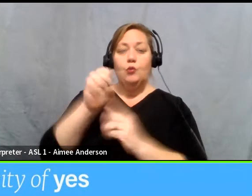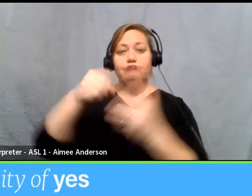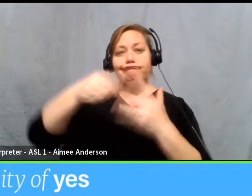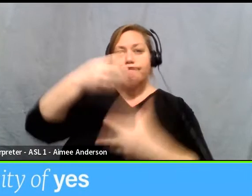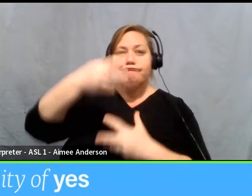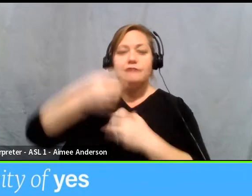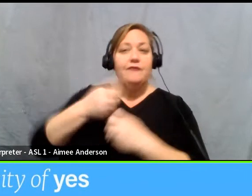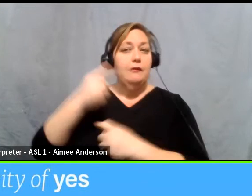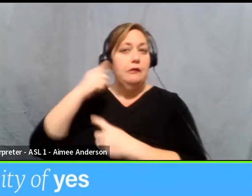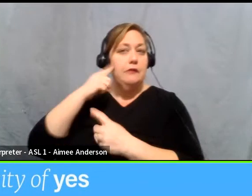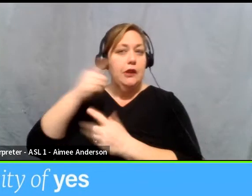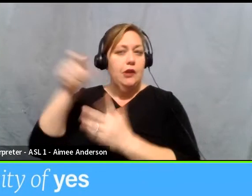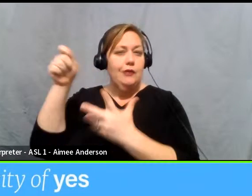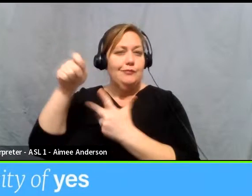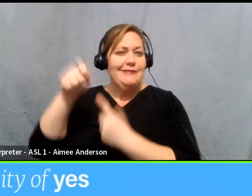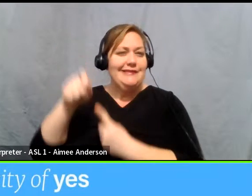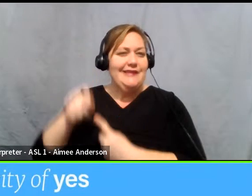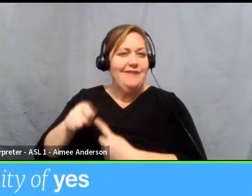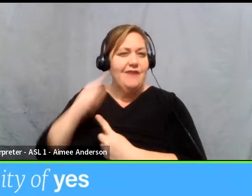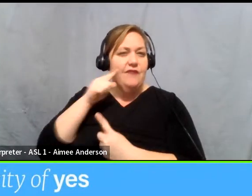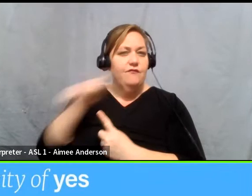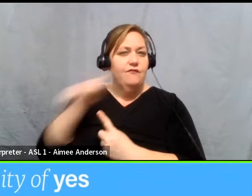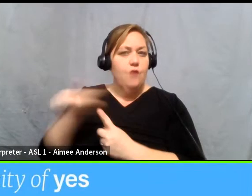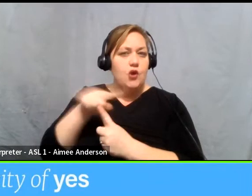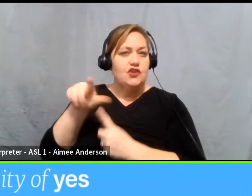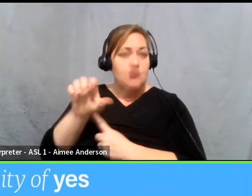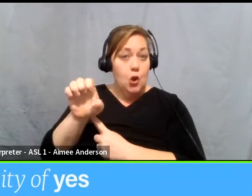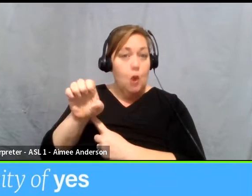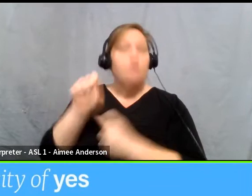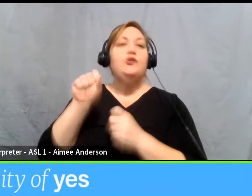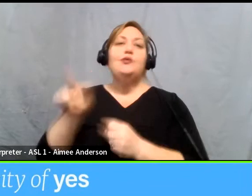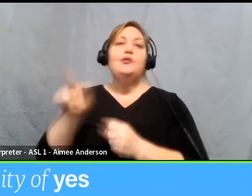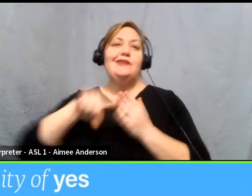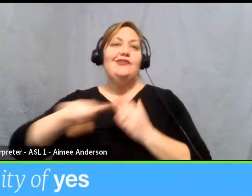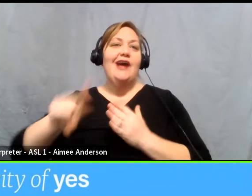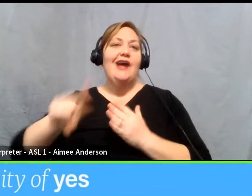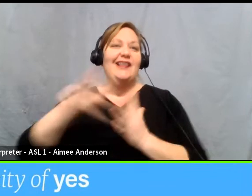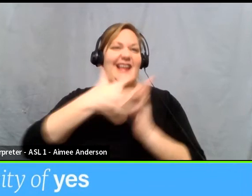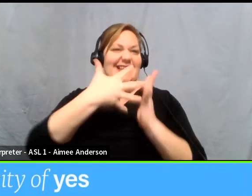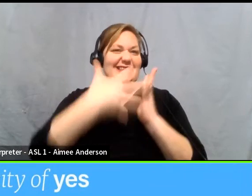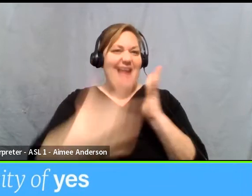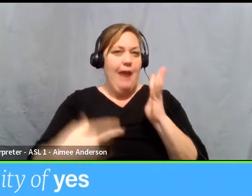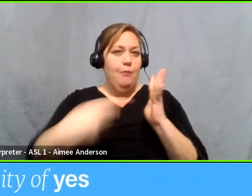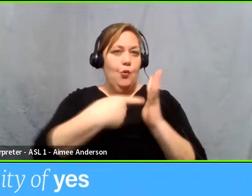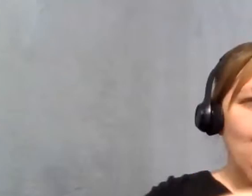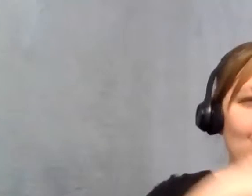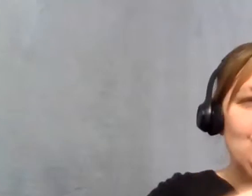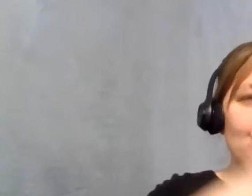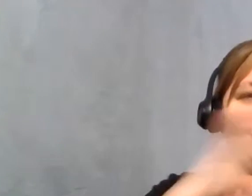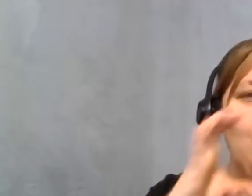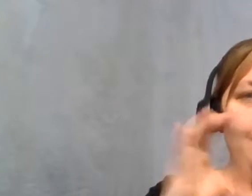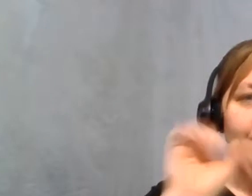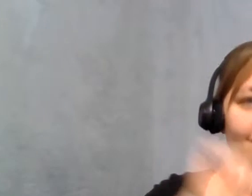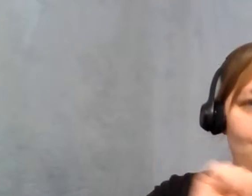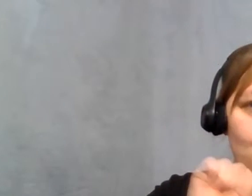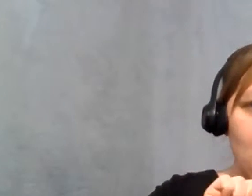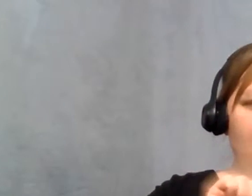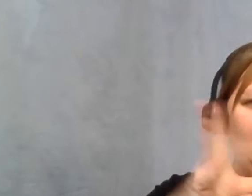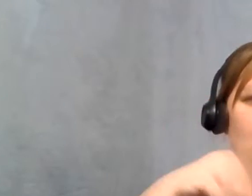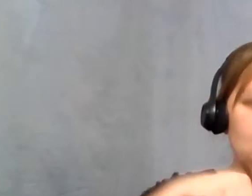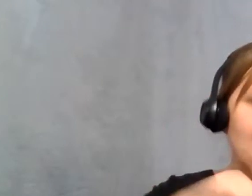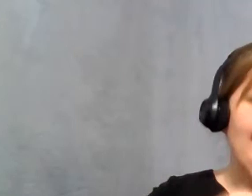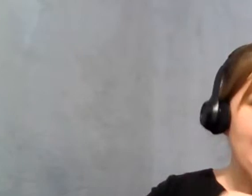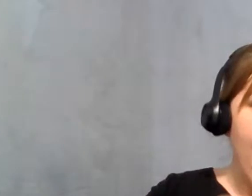the specific differential for a particular zoning district, you can check out the tables in the draft scope of work, which include those numbers. But